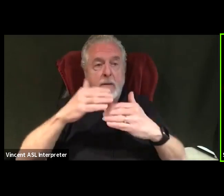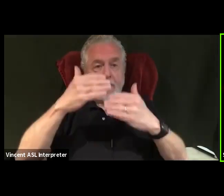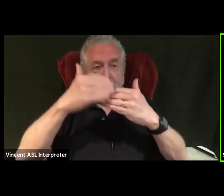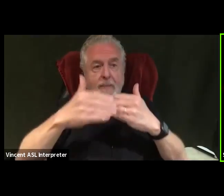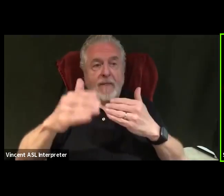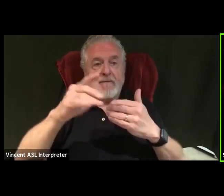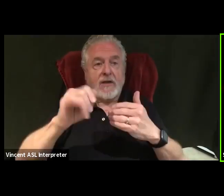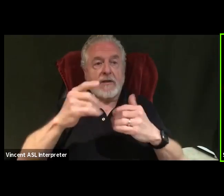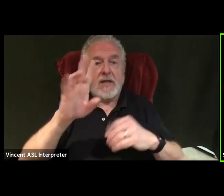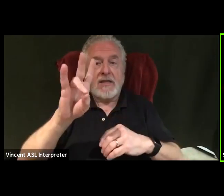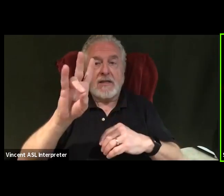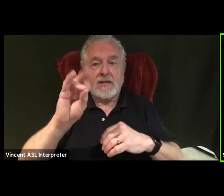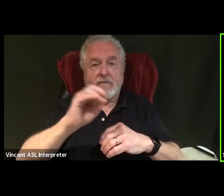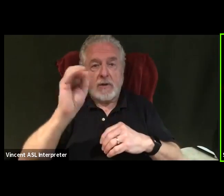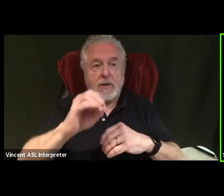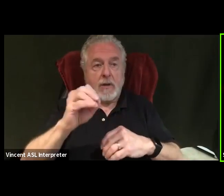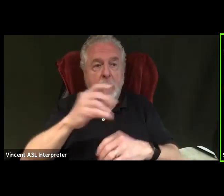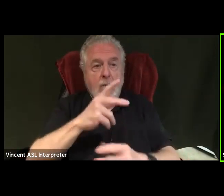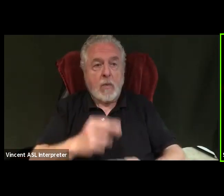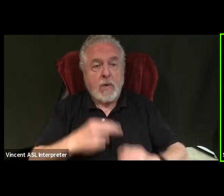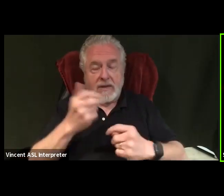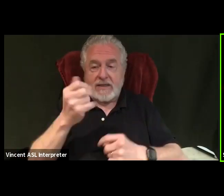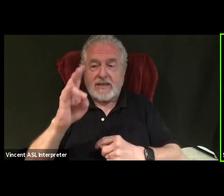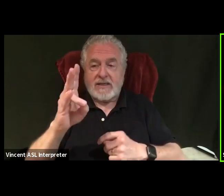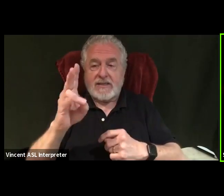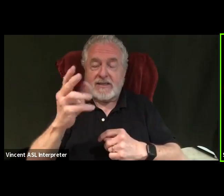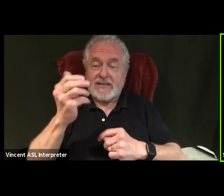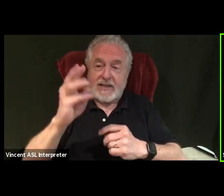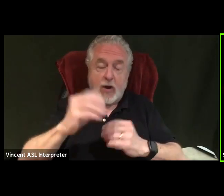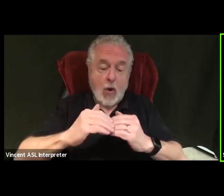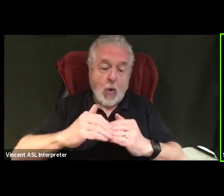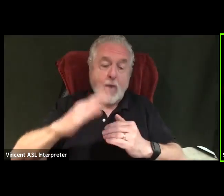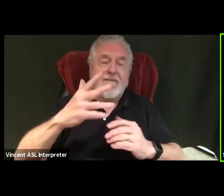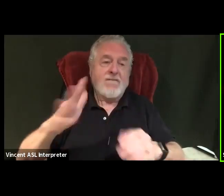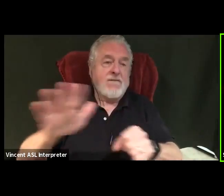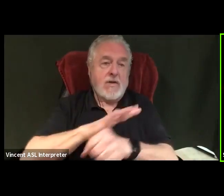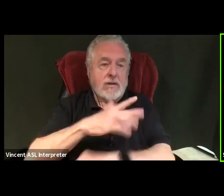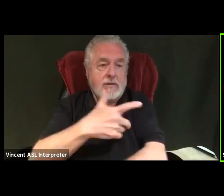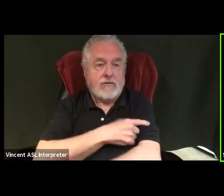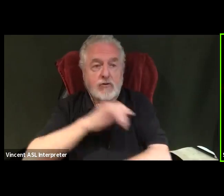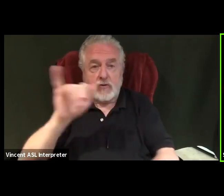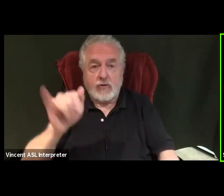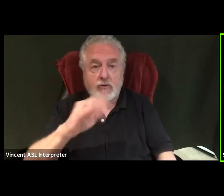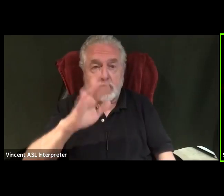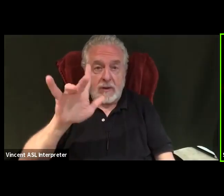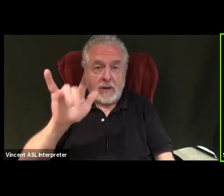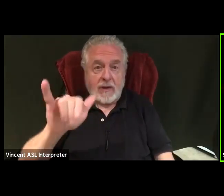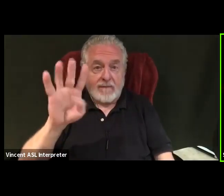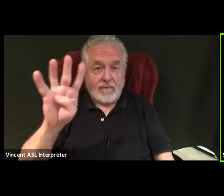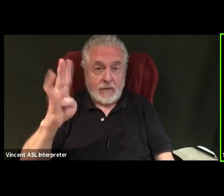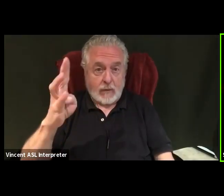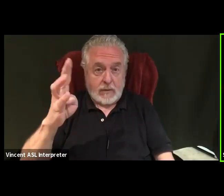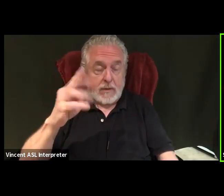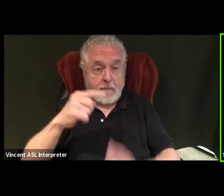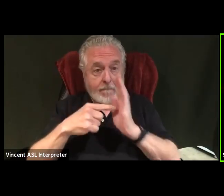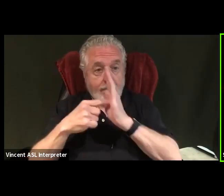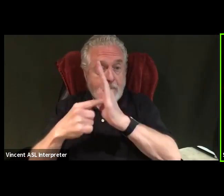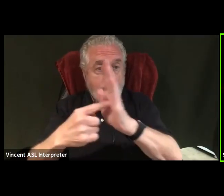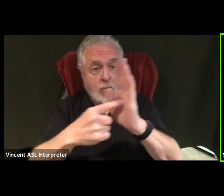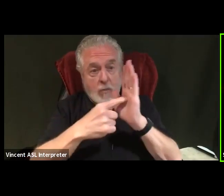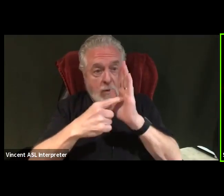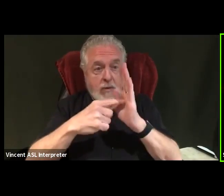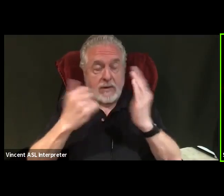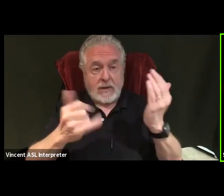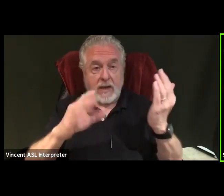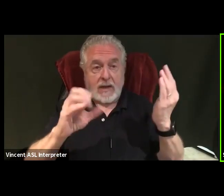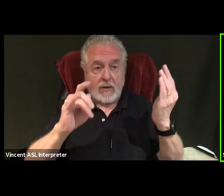to have 70% of residents 16 and older be fully vaccinated by July 4th. I'd like to point out all that we as a